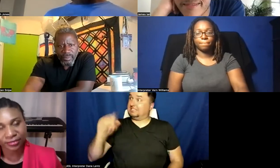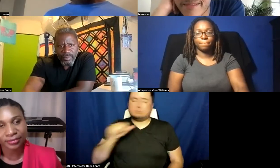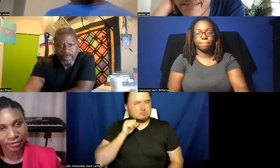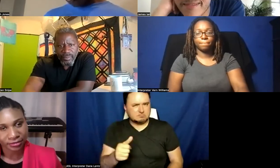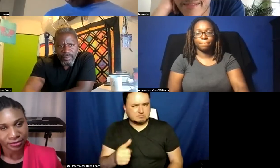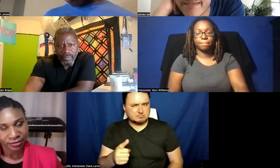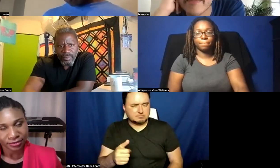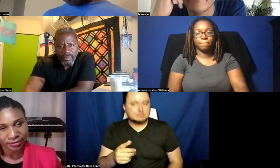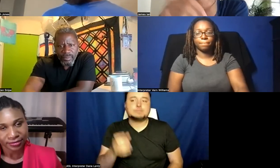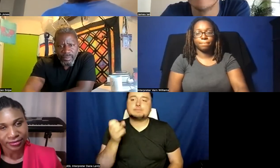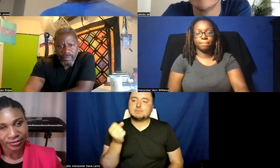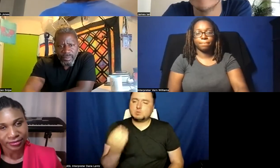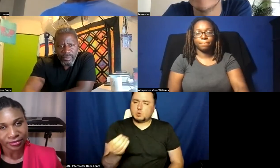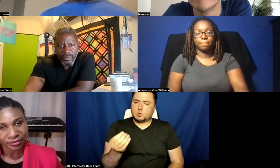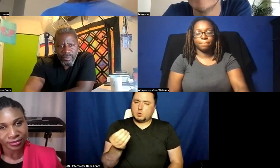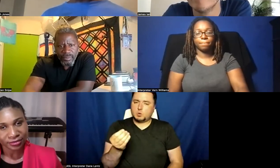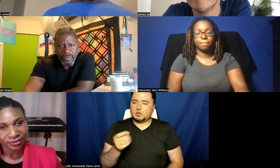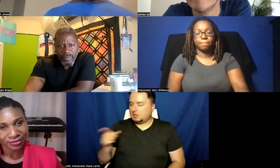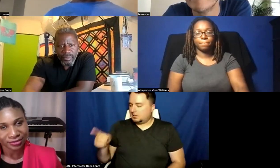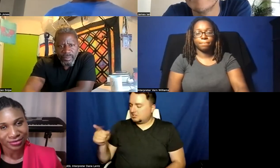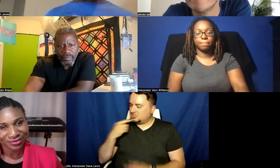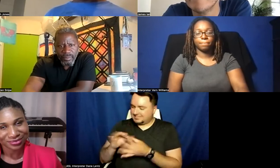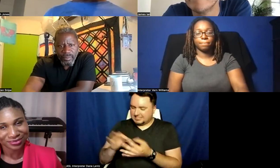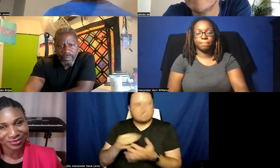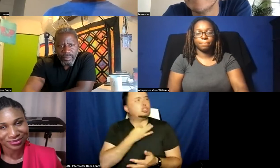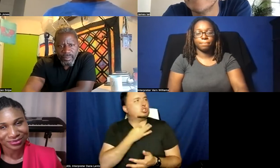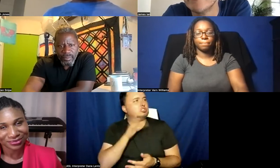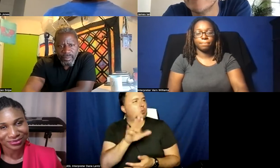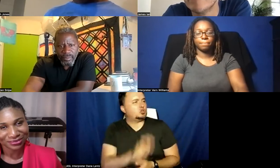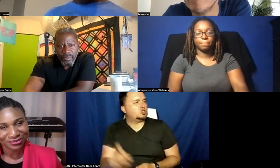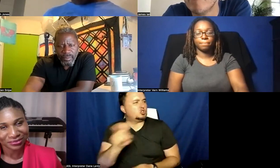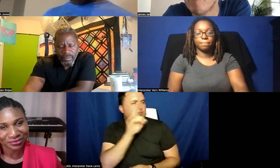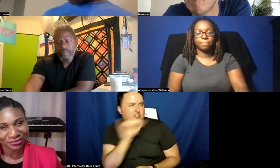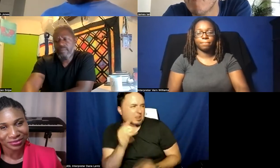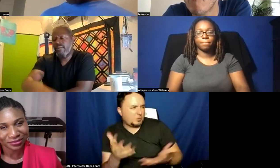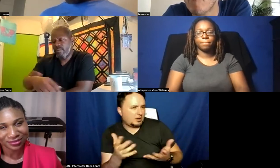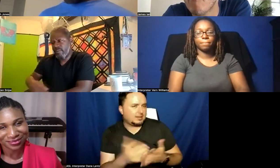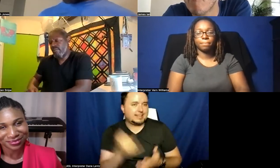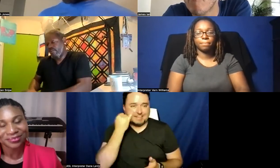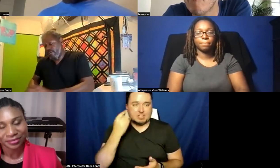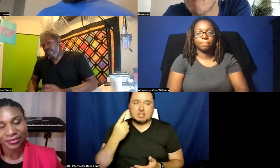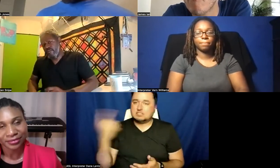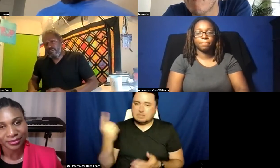And so Tiffany said, curious what that journey was like. If there was something that happened